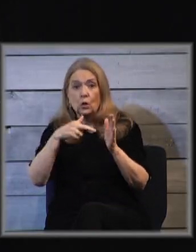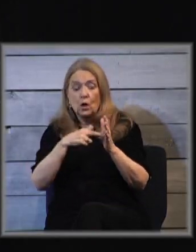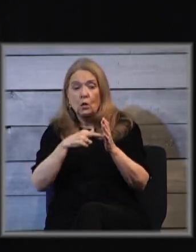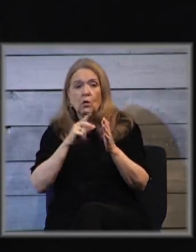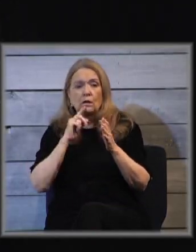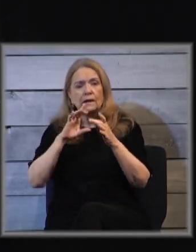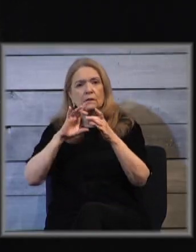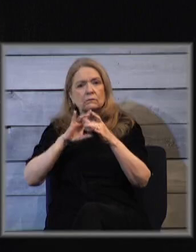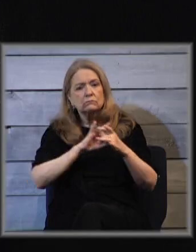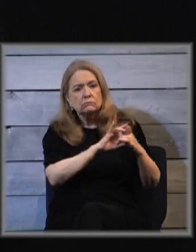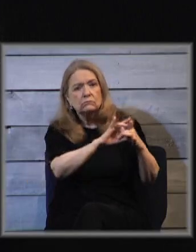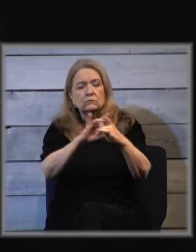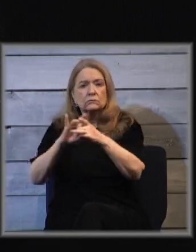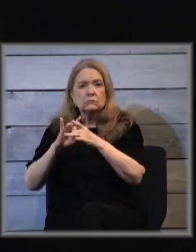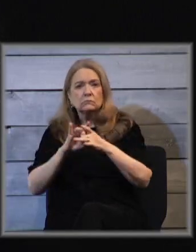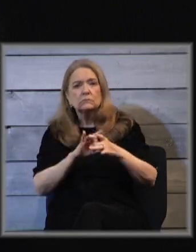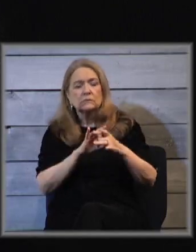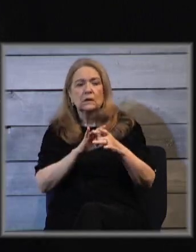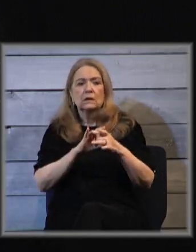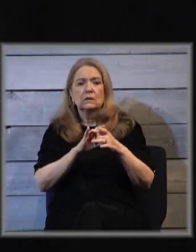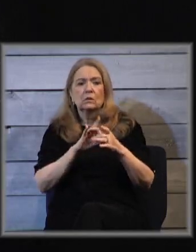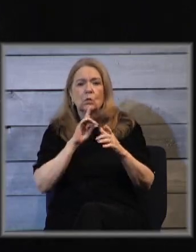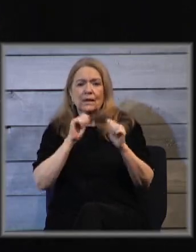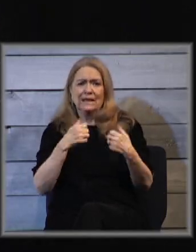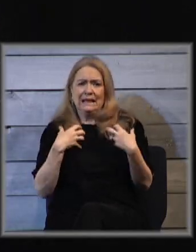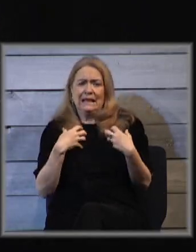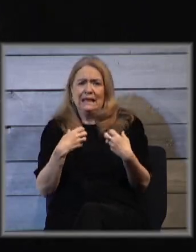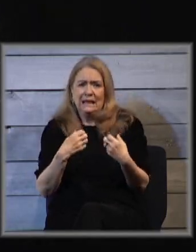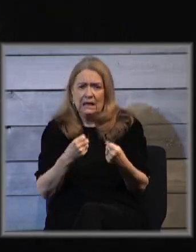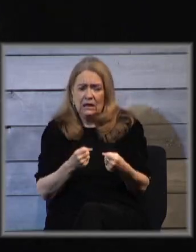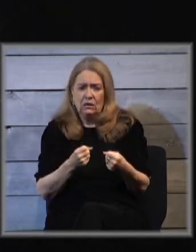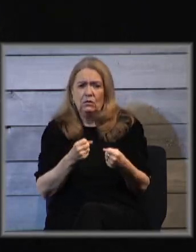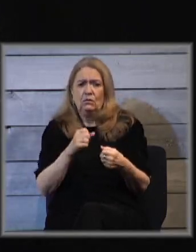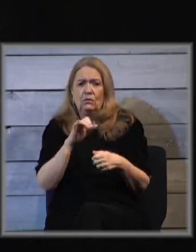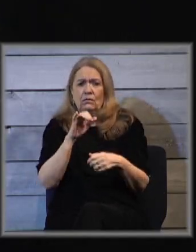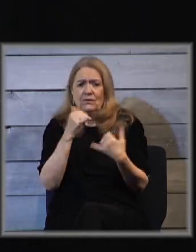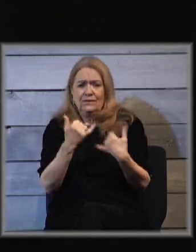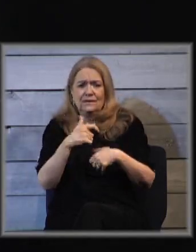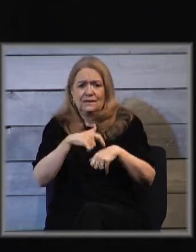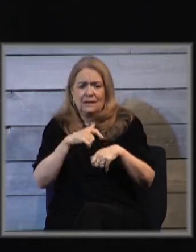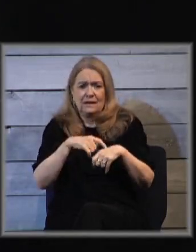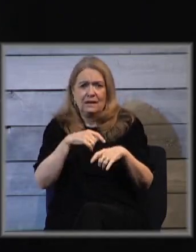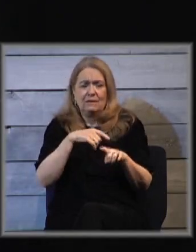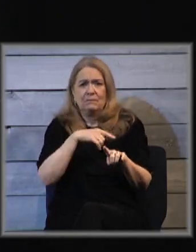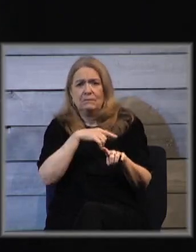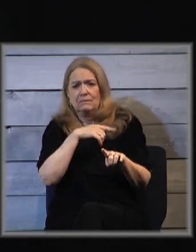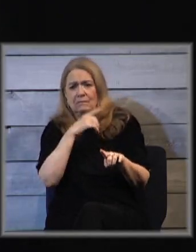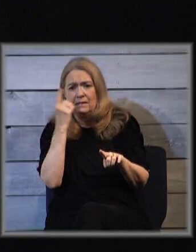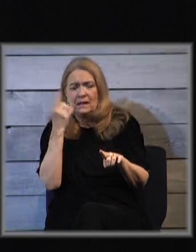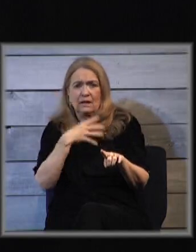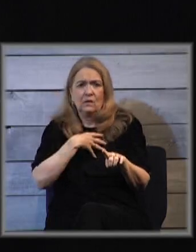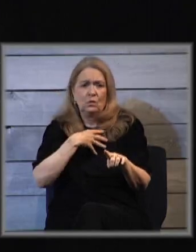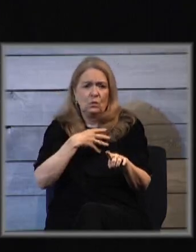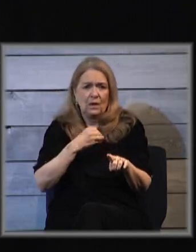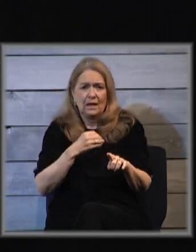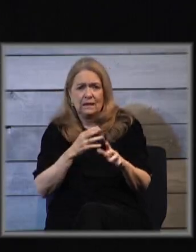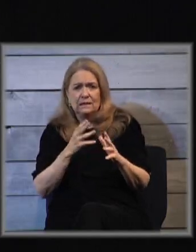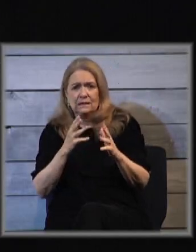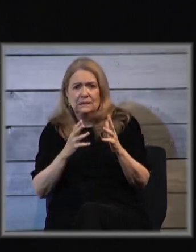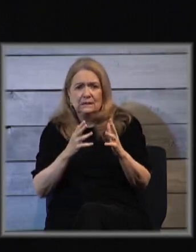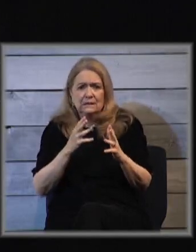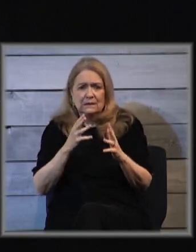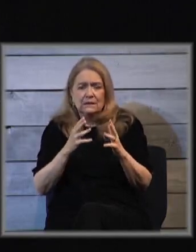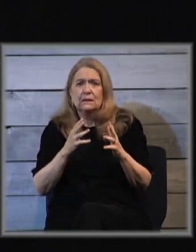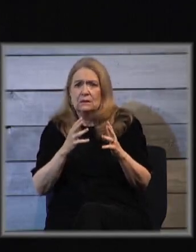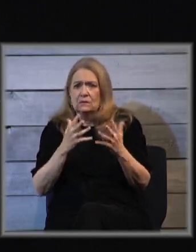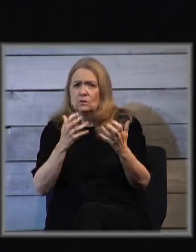to be an agent of healing in this time of such racial tension in the life of our